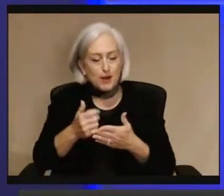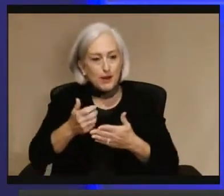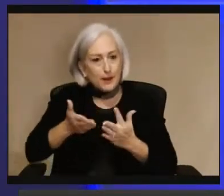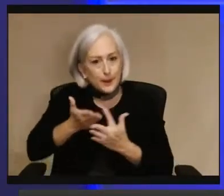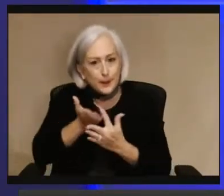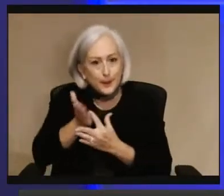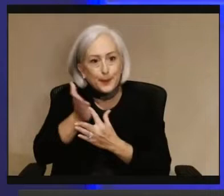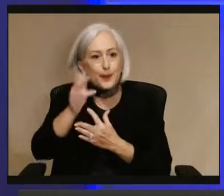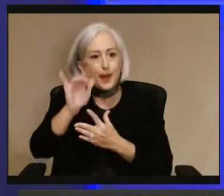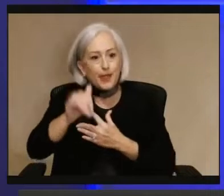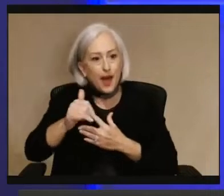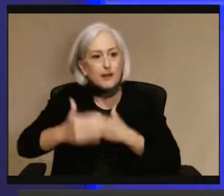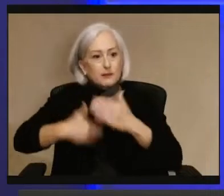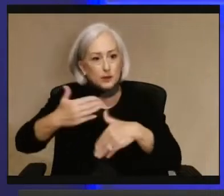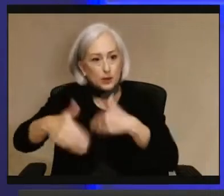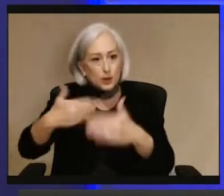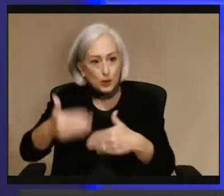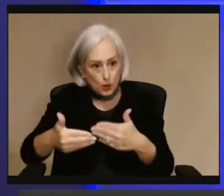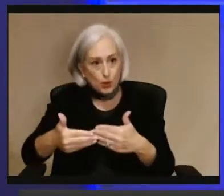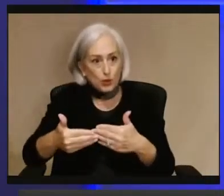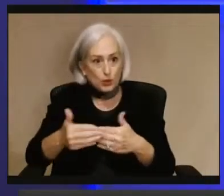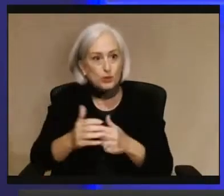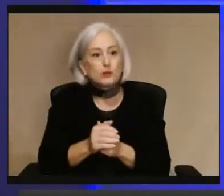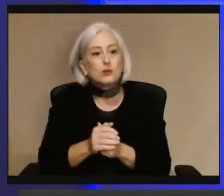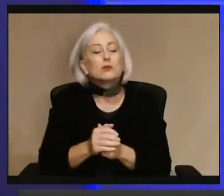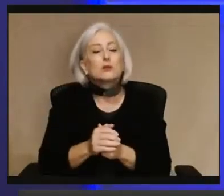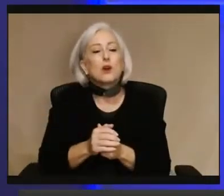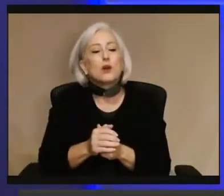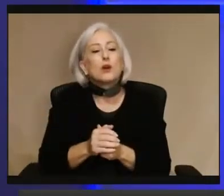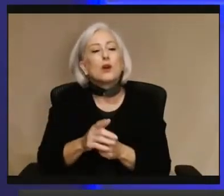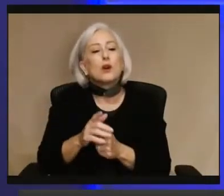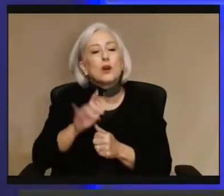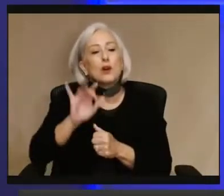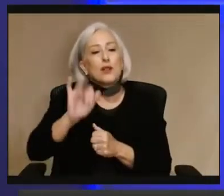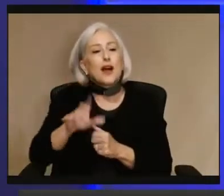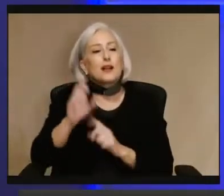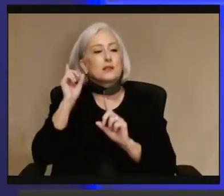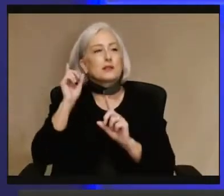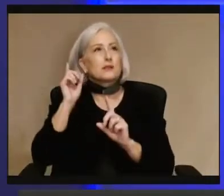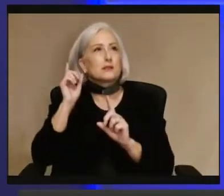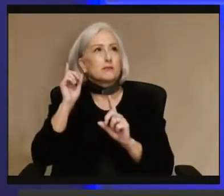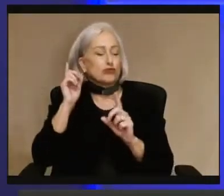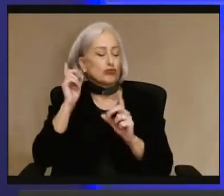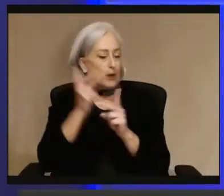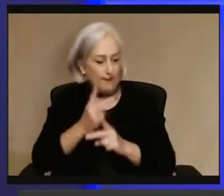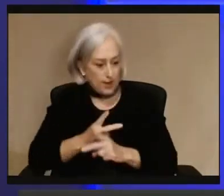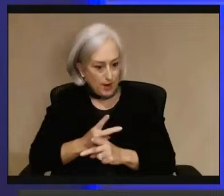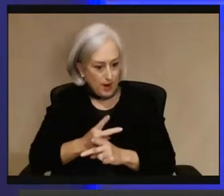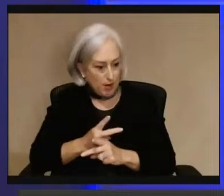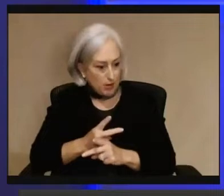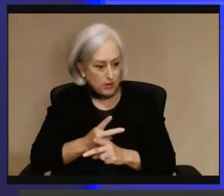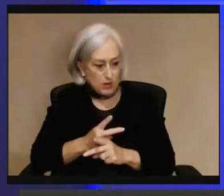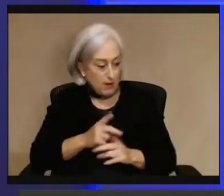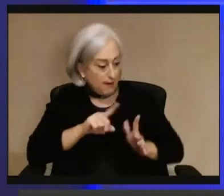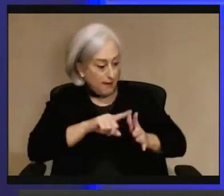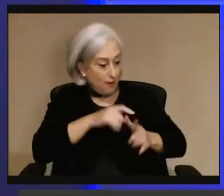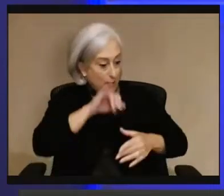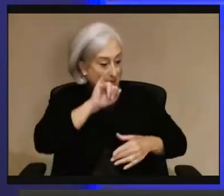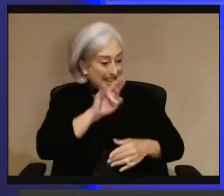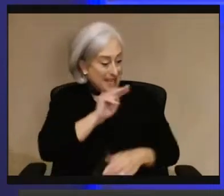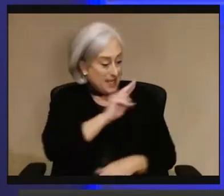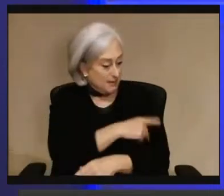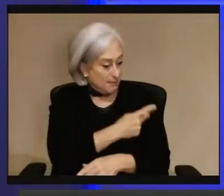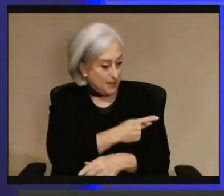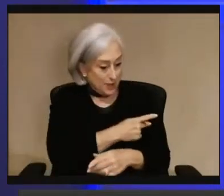firmly planted into outpatient resources. Because that's what we're finding is people fall through the cracks, and we don't want that to happen to